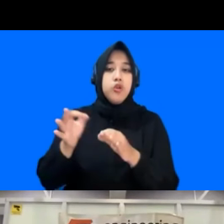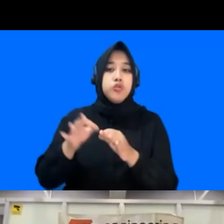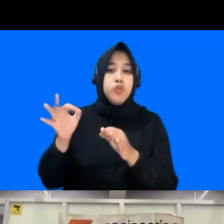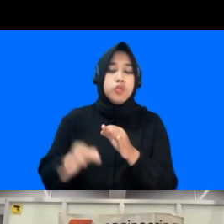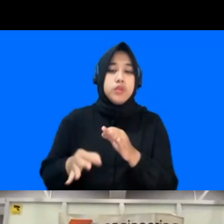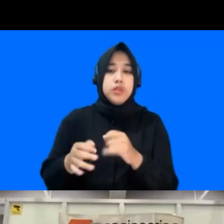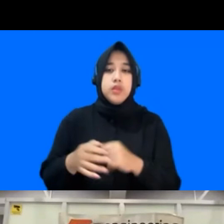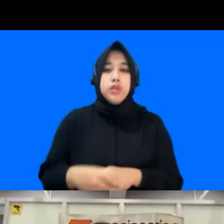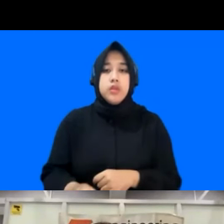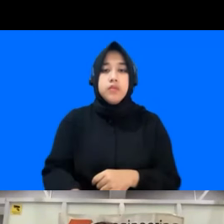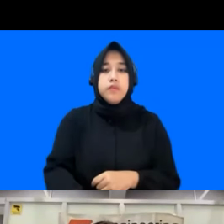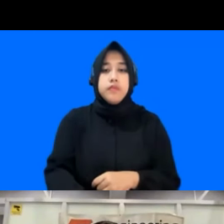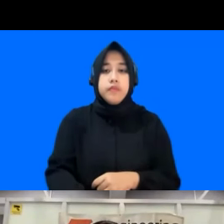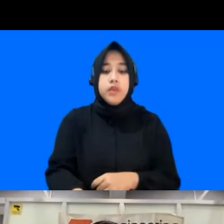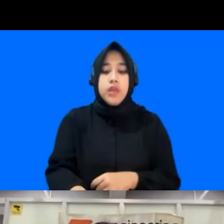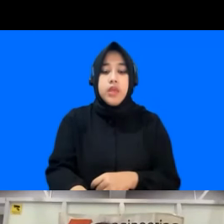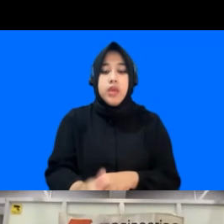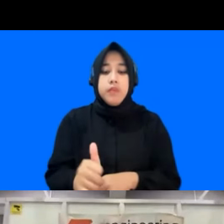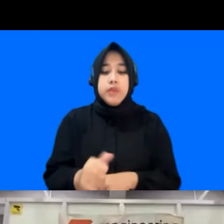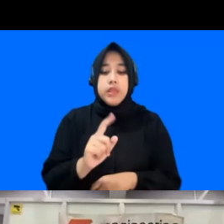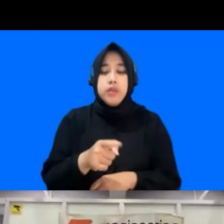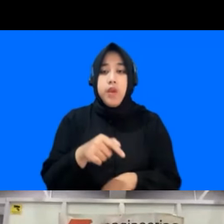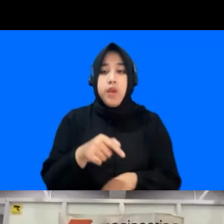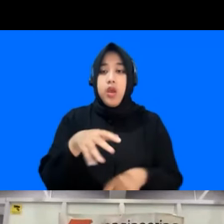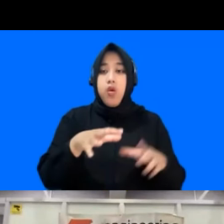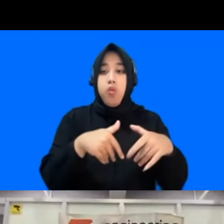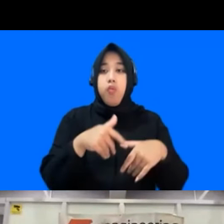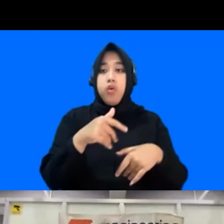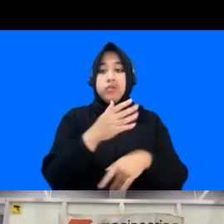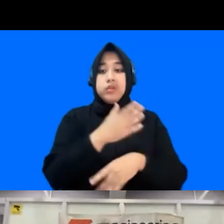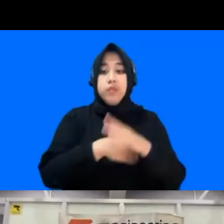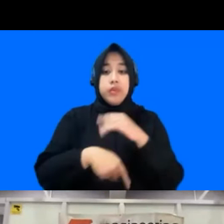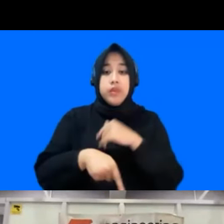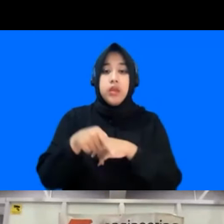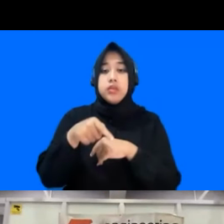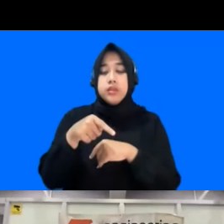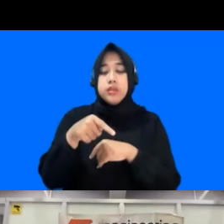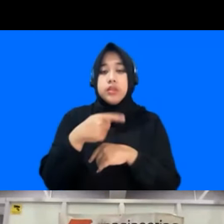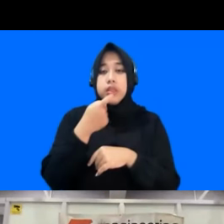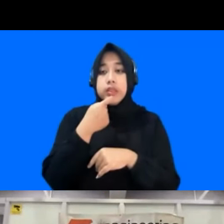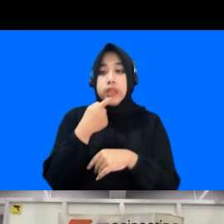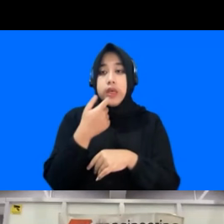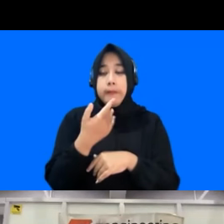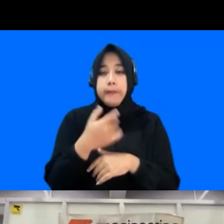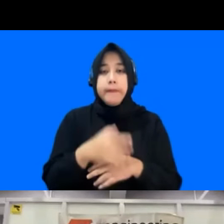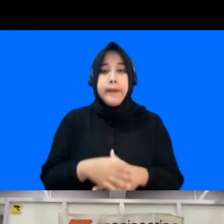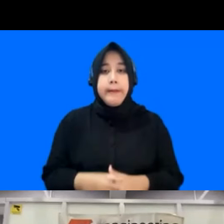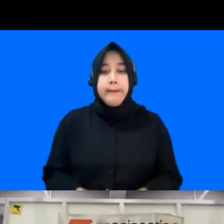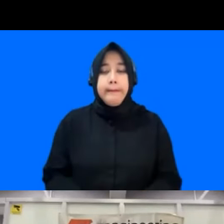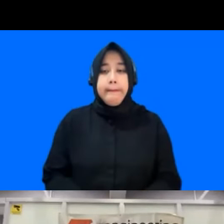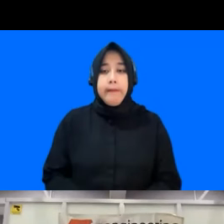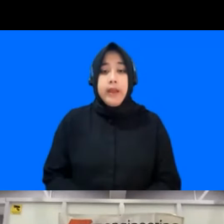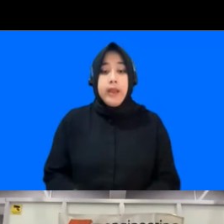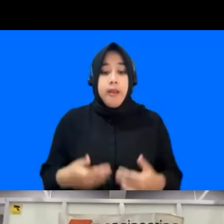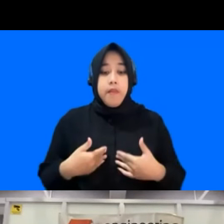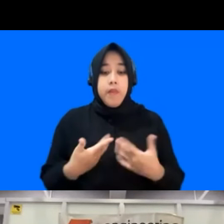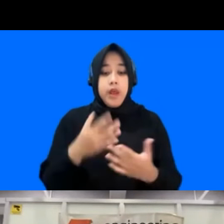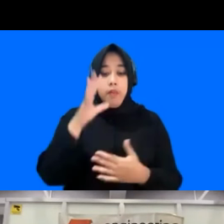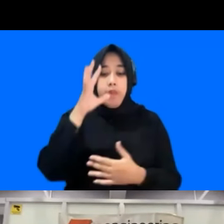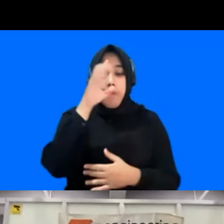can use, as well as to foster understanding and empathy among the young people who